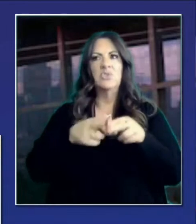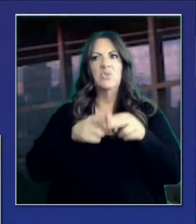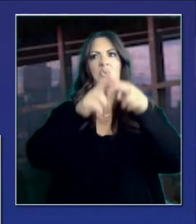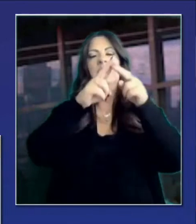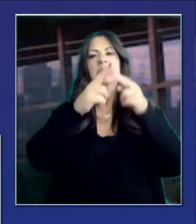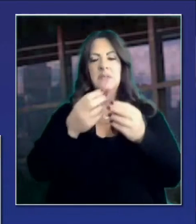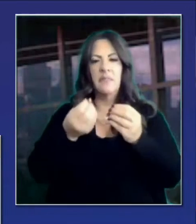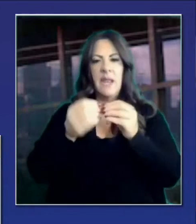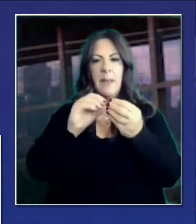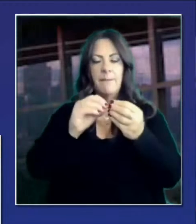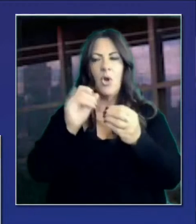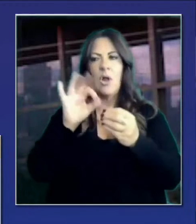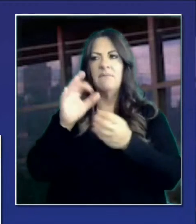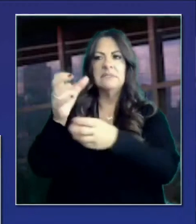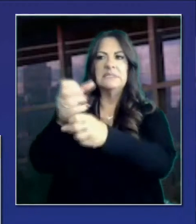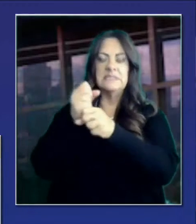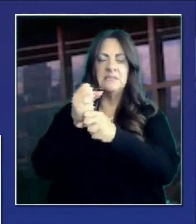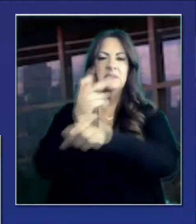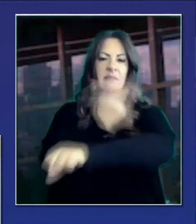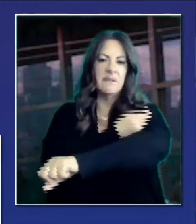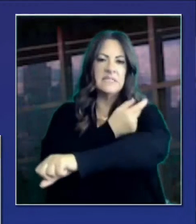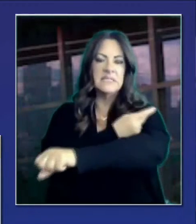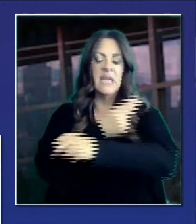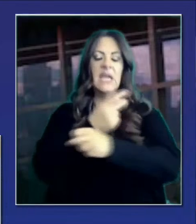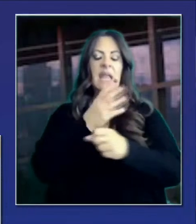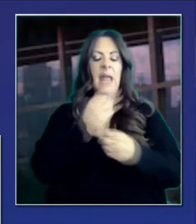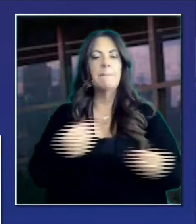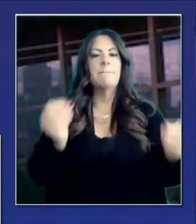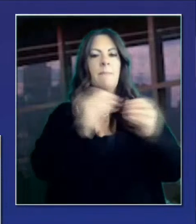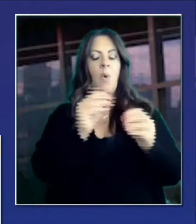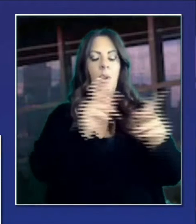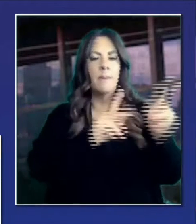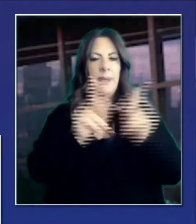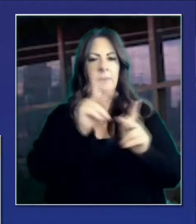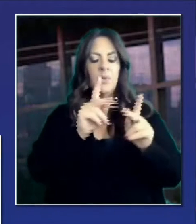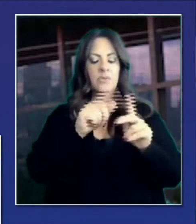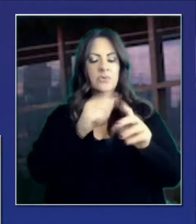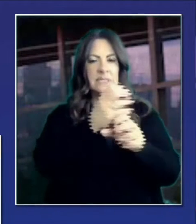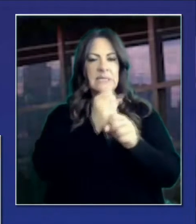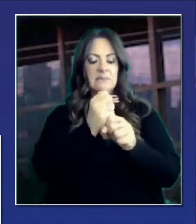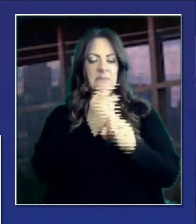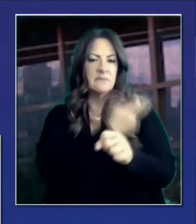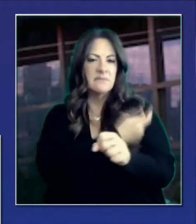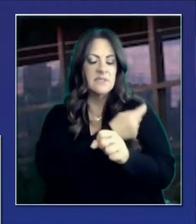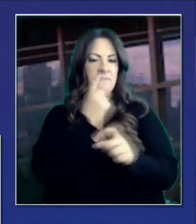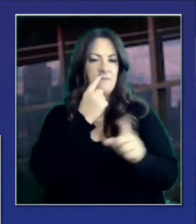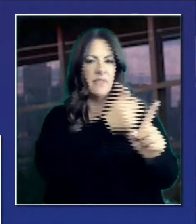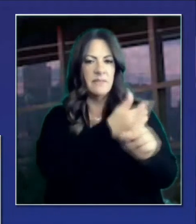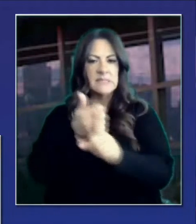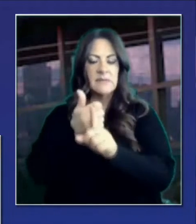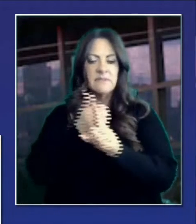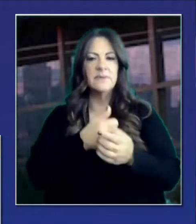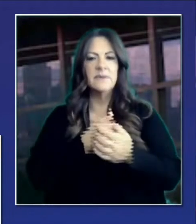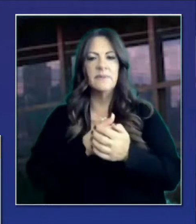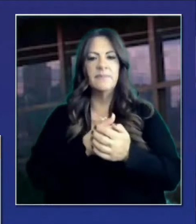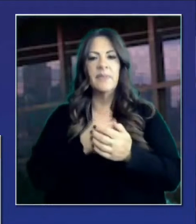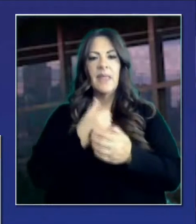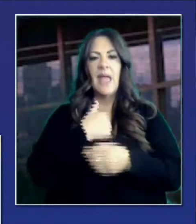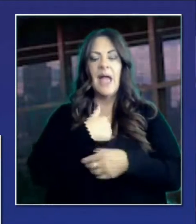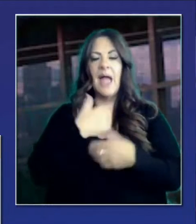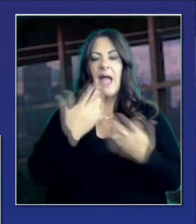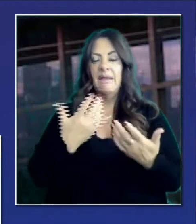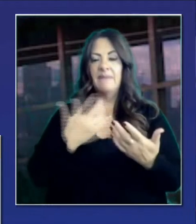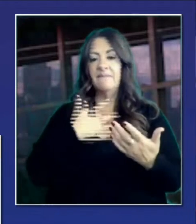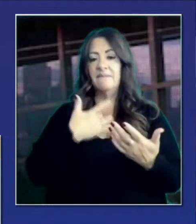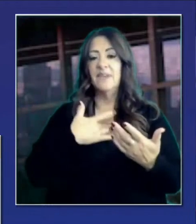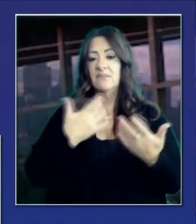static, we would more than exceed the goal that was laid out by the Biden administration. So I personally believe that's not